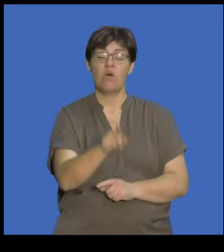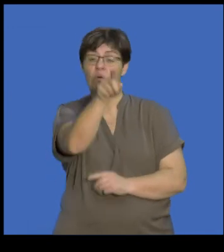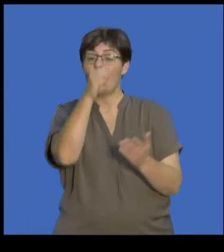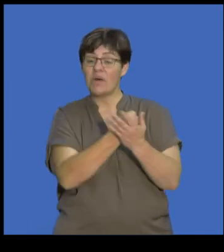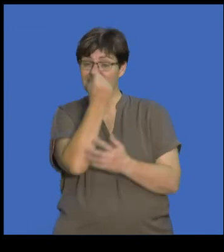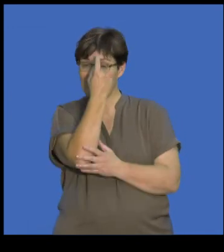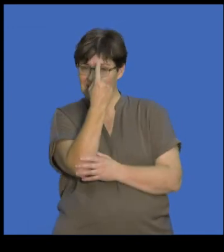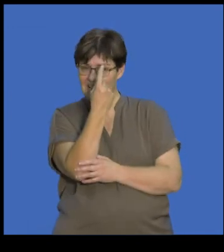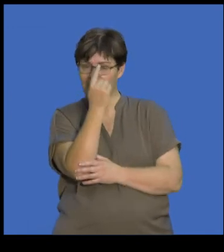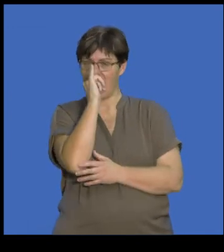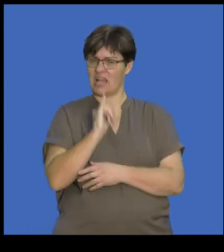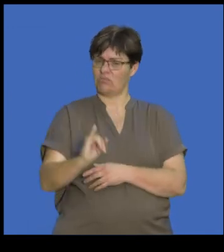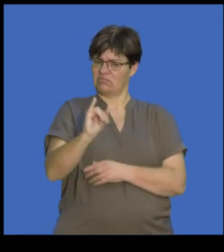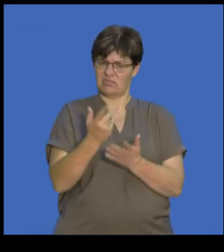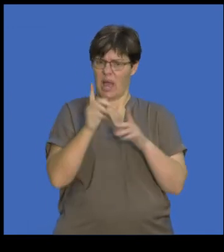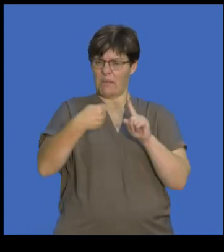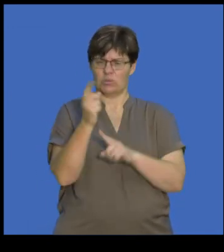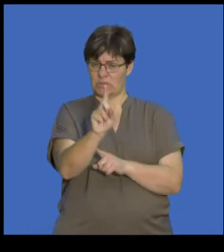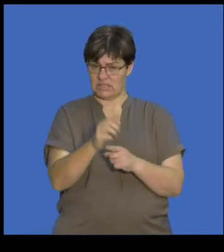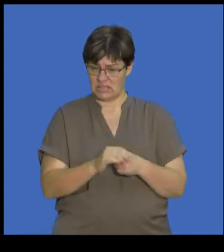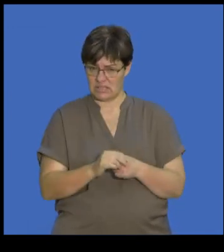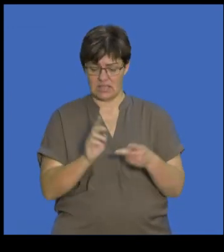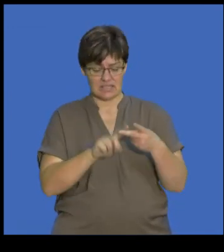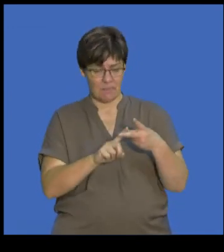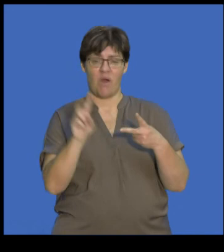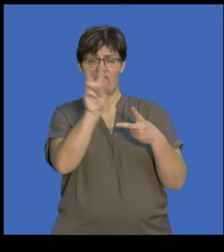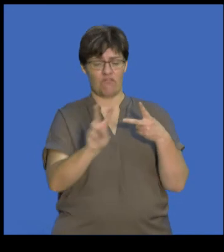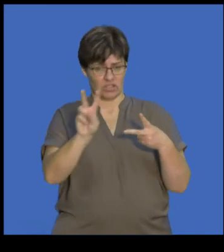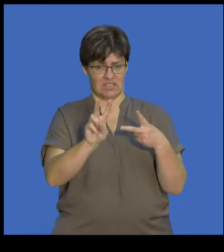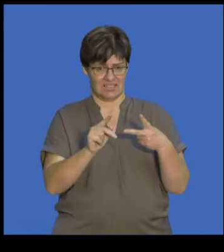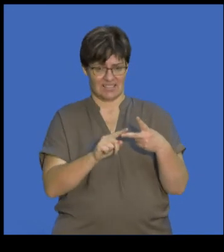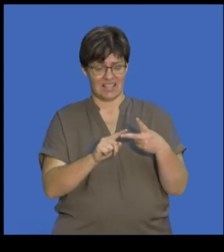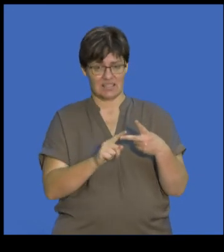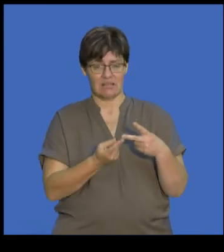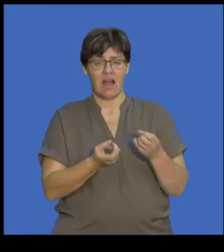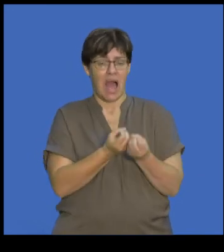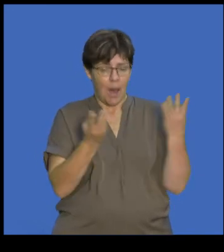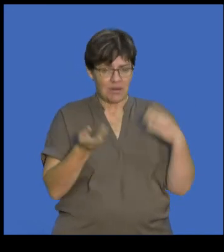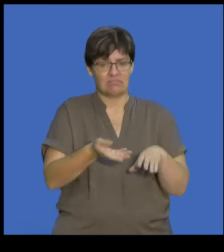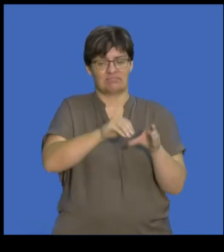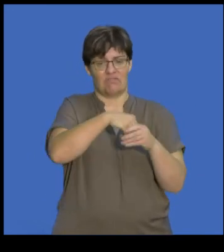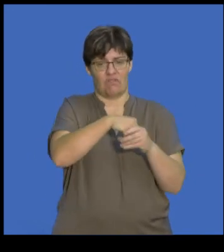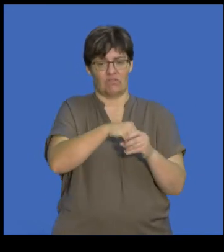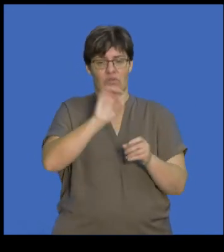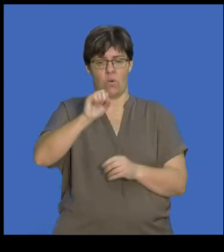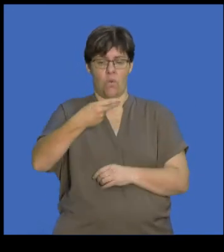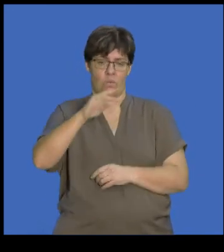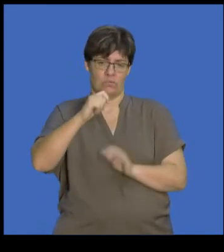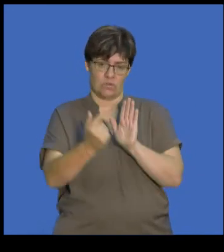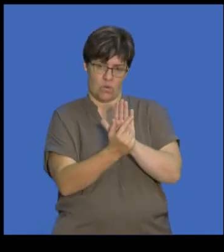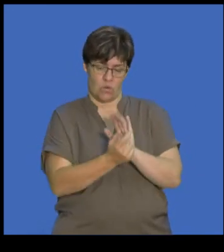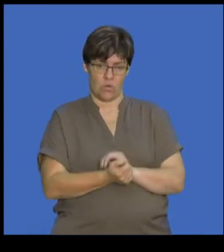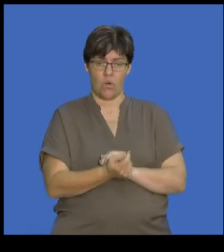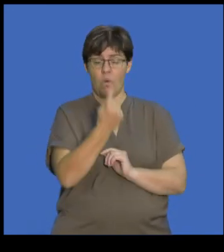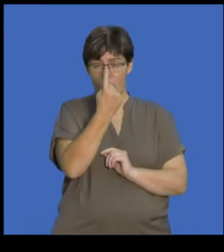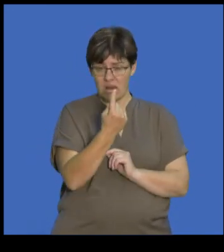is all about, okay, as well as voltage as the quantities involved in the Ohm's law. One is an independent variable,